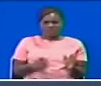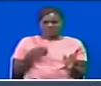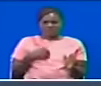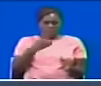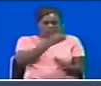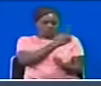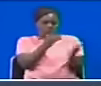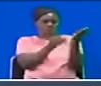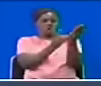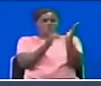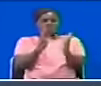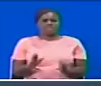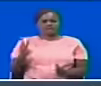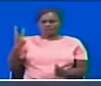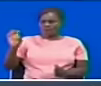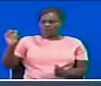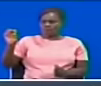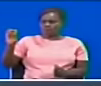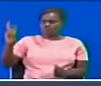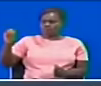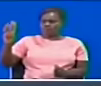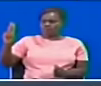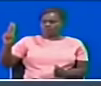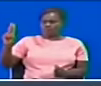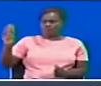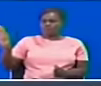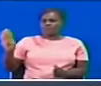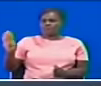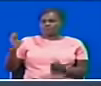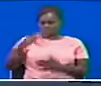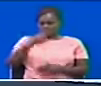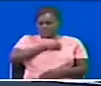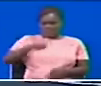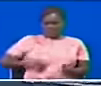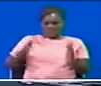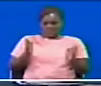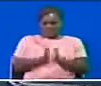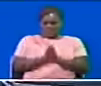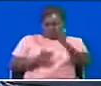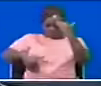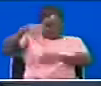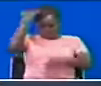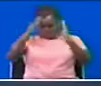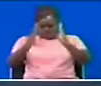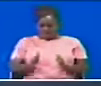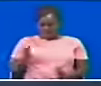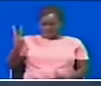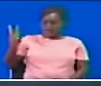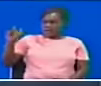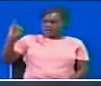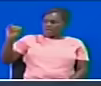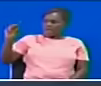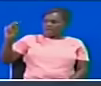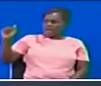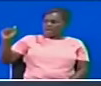Mumbi Wetstein, thank you very much for joining us, Senator Beatrice Elachi, and Professor Wainaina. It's good to have you all with